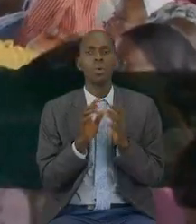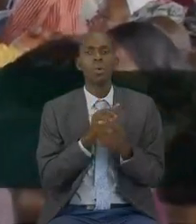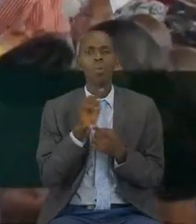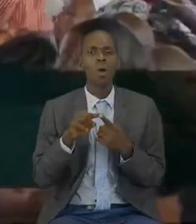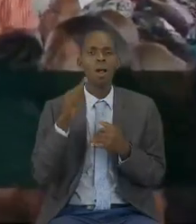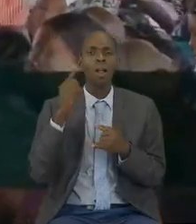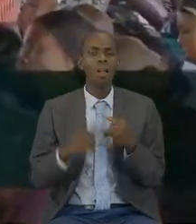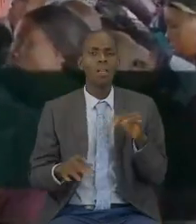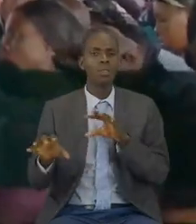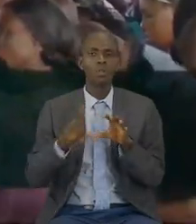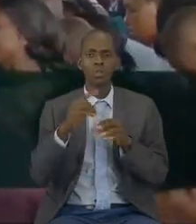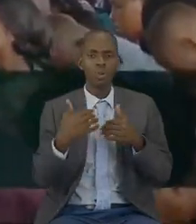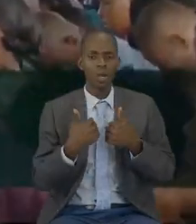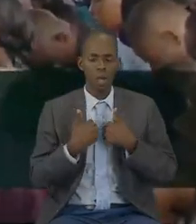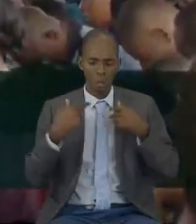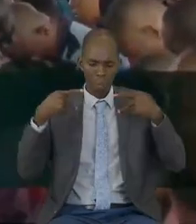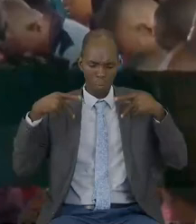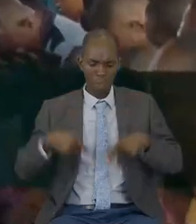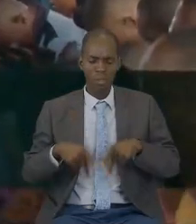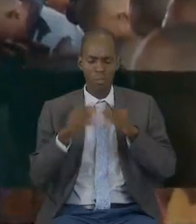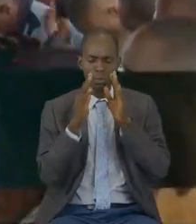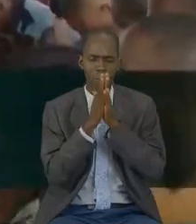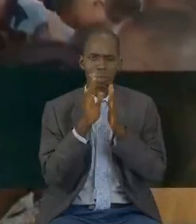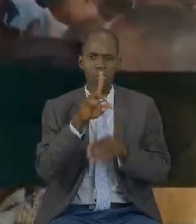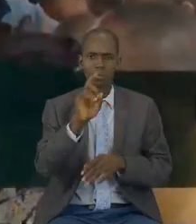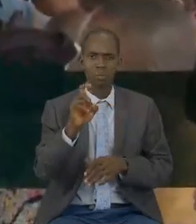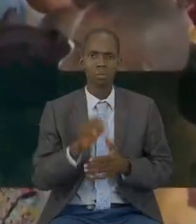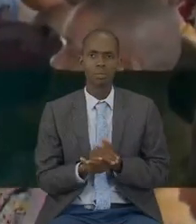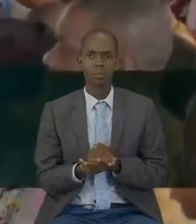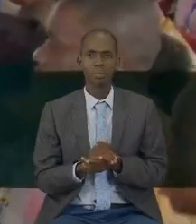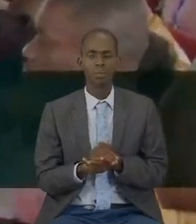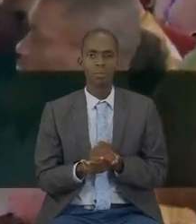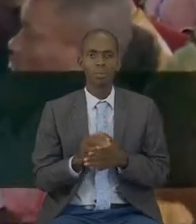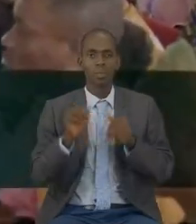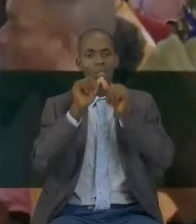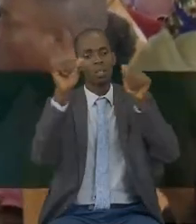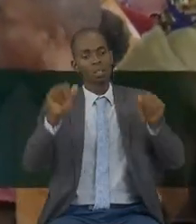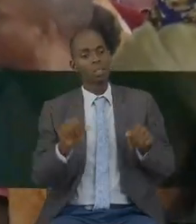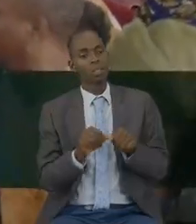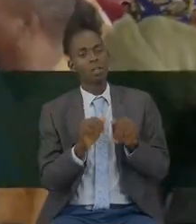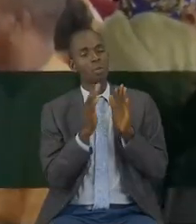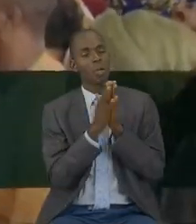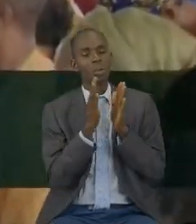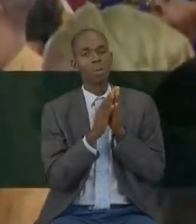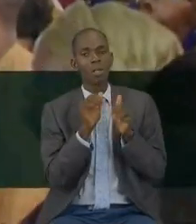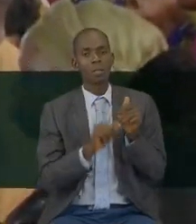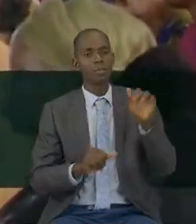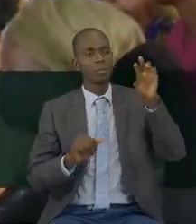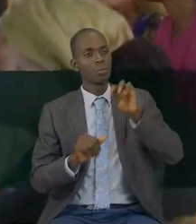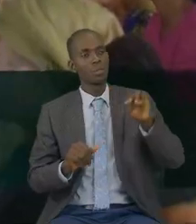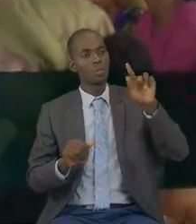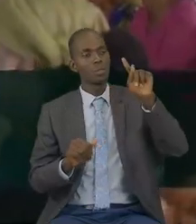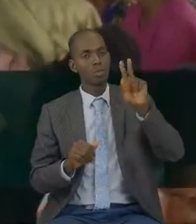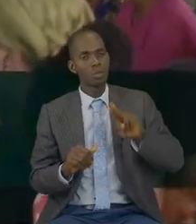you have personal prayer? Pulpit prayer, great.